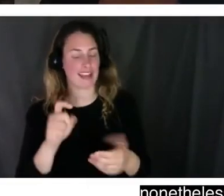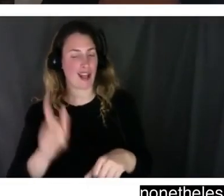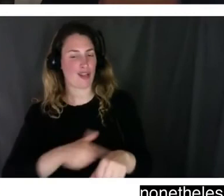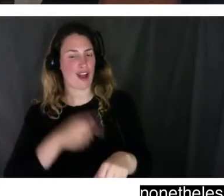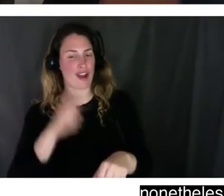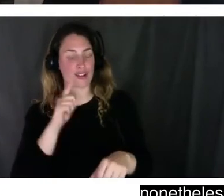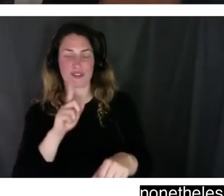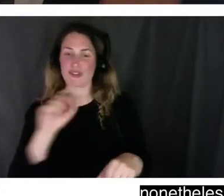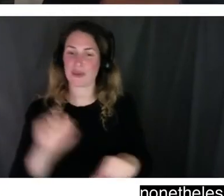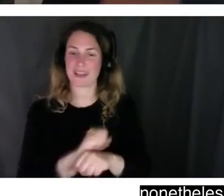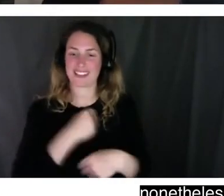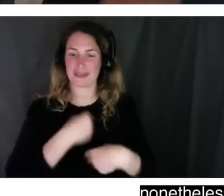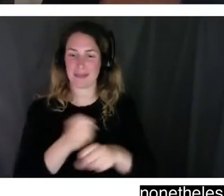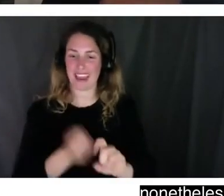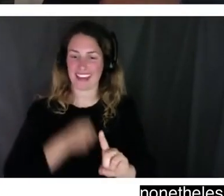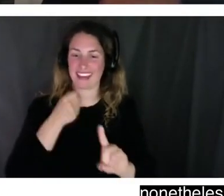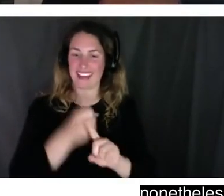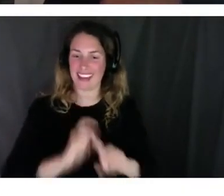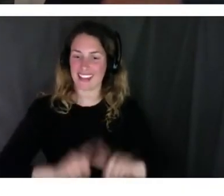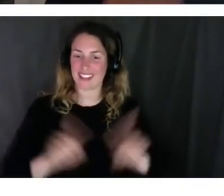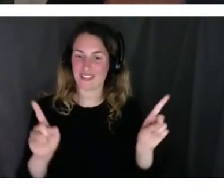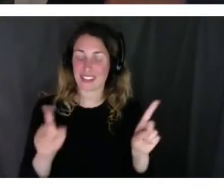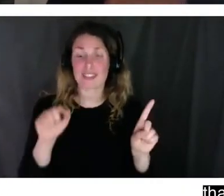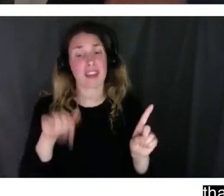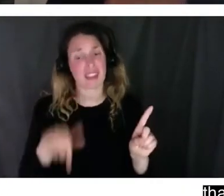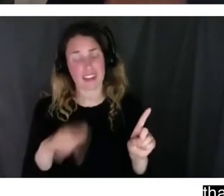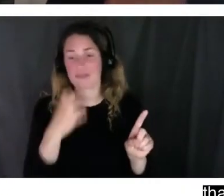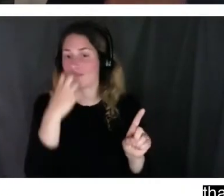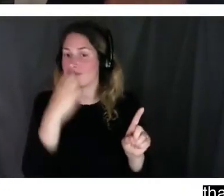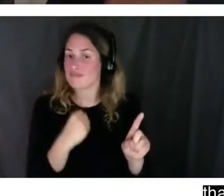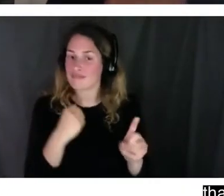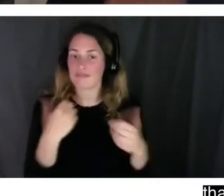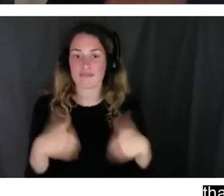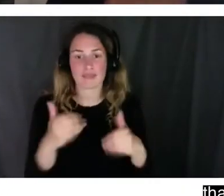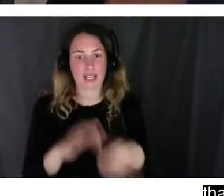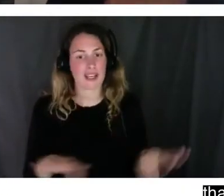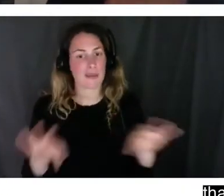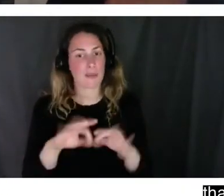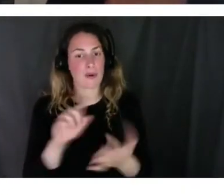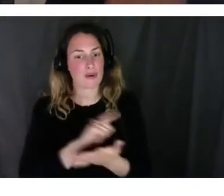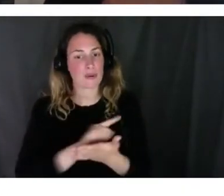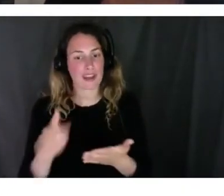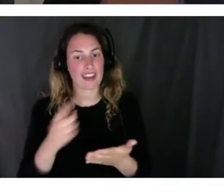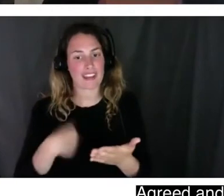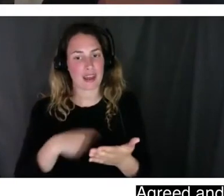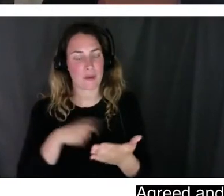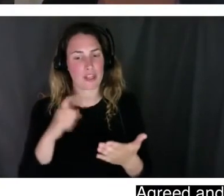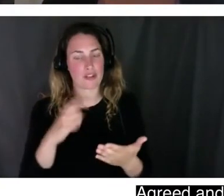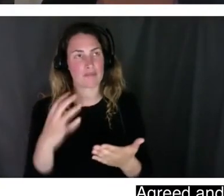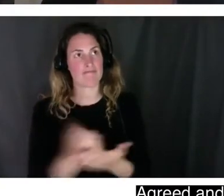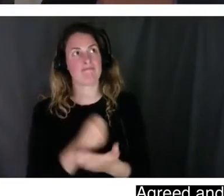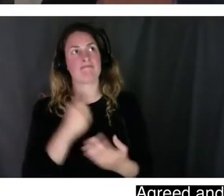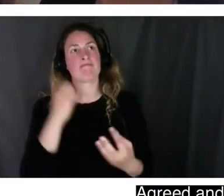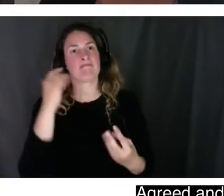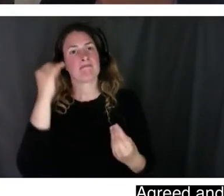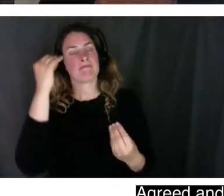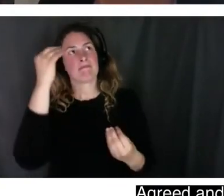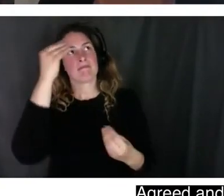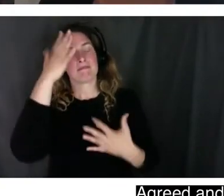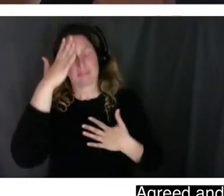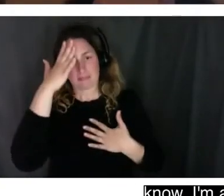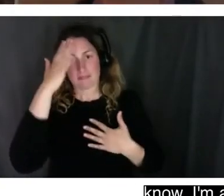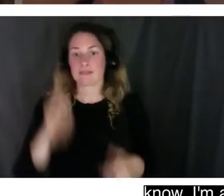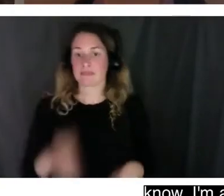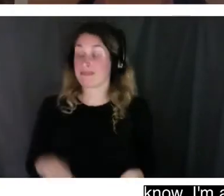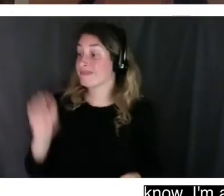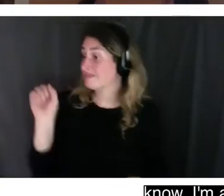But nonetheless, this is an important week that we need to reflect on. Agreed. And if you ever need a